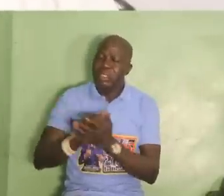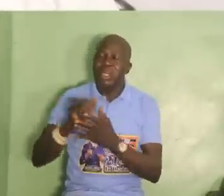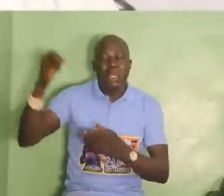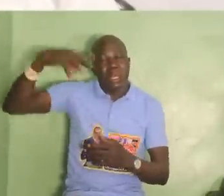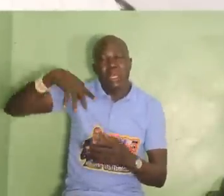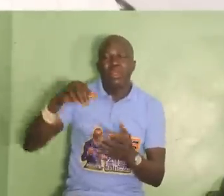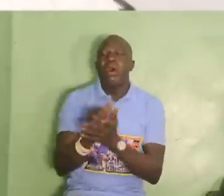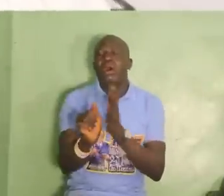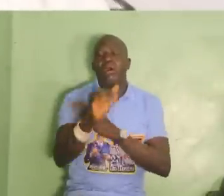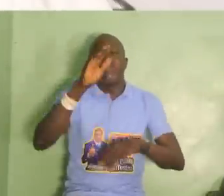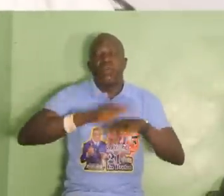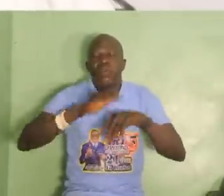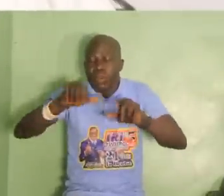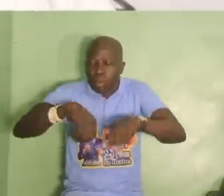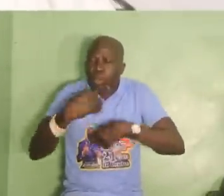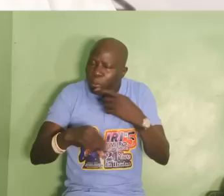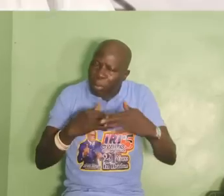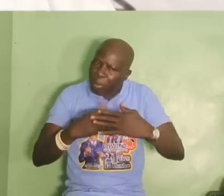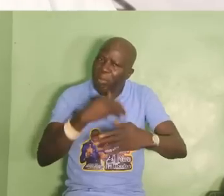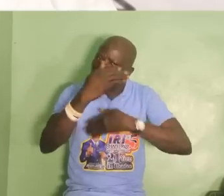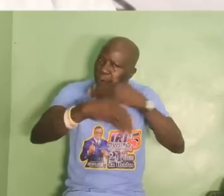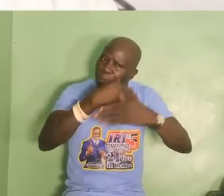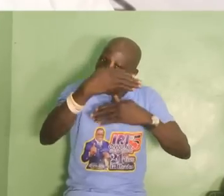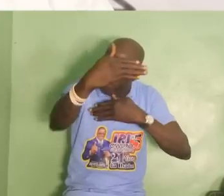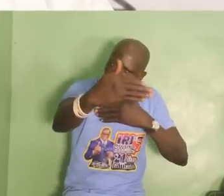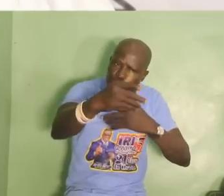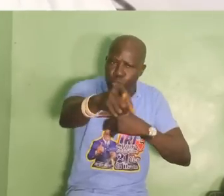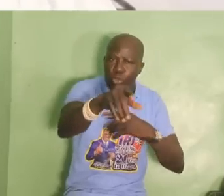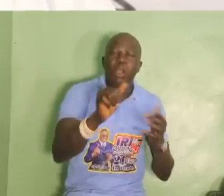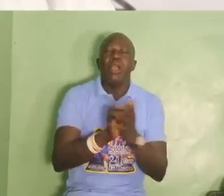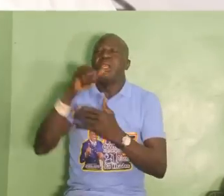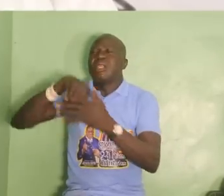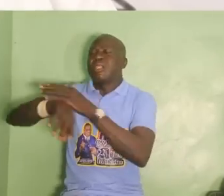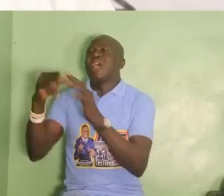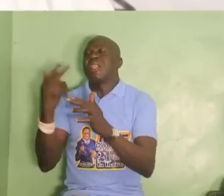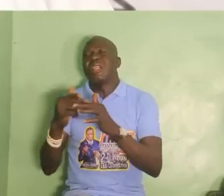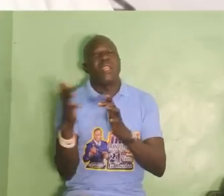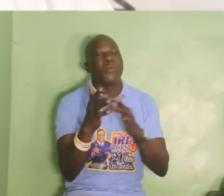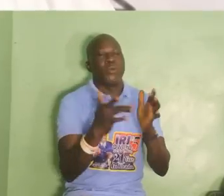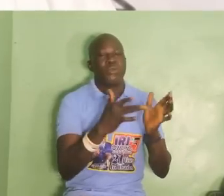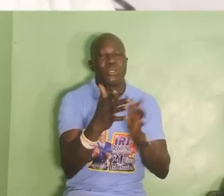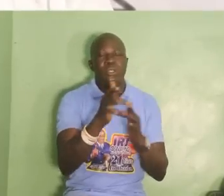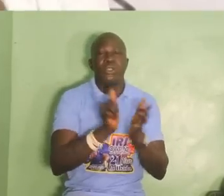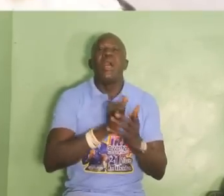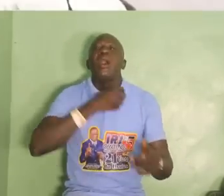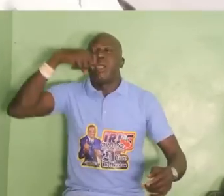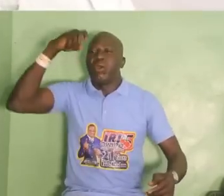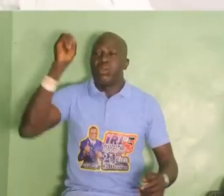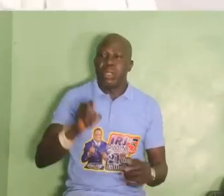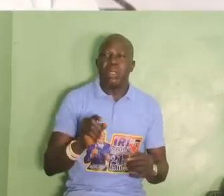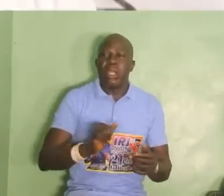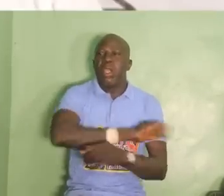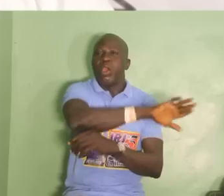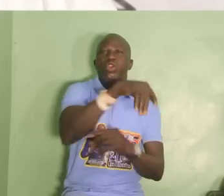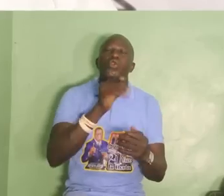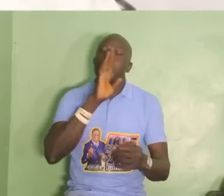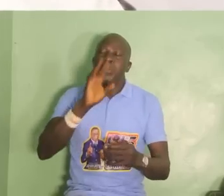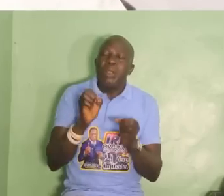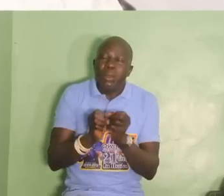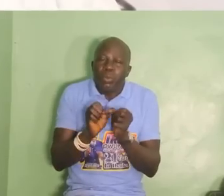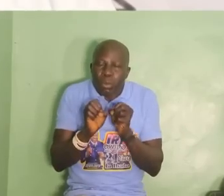Which what kind of key do you know they collect? Go just go and hold the key. Hold the key. That's all we pray. In the name